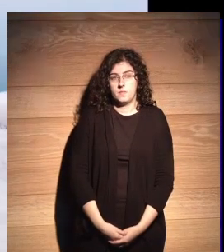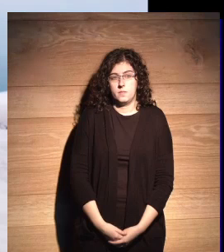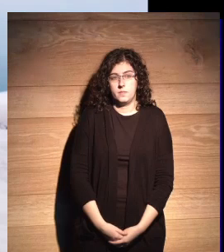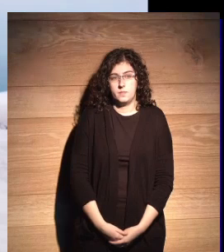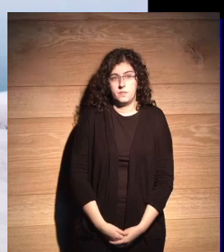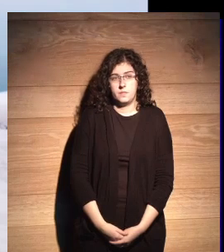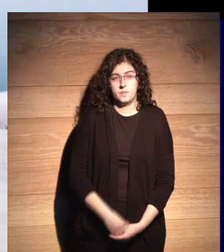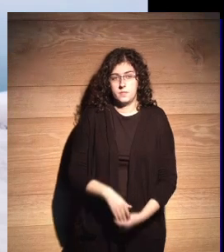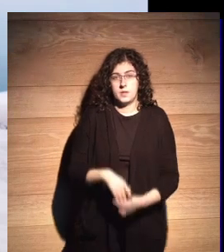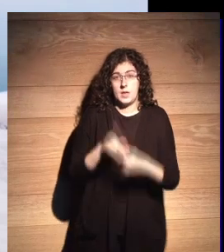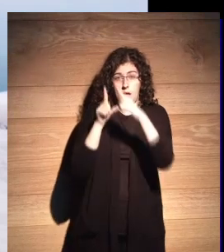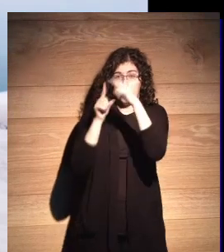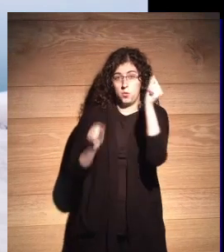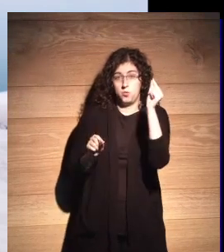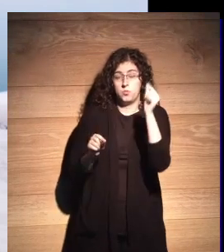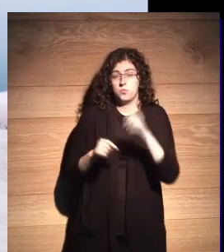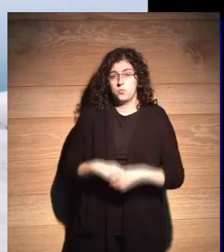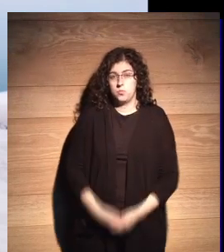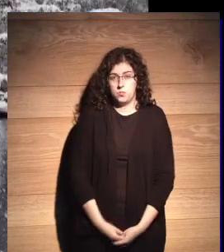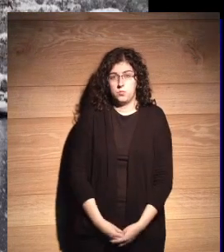It's Japan.